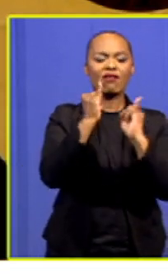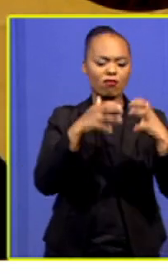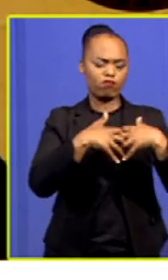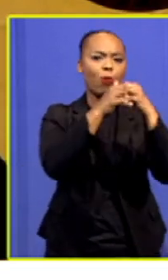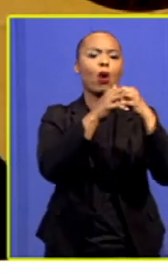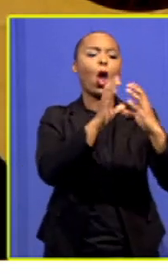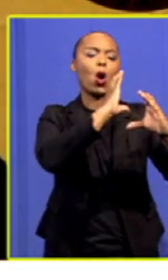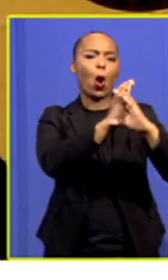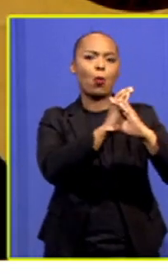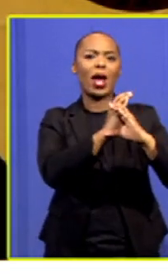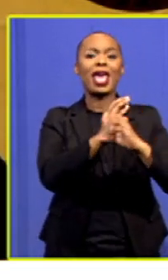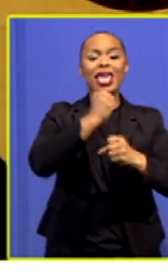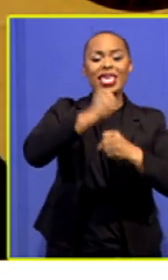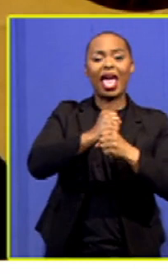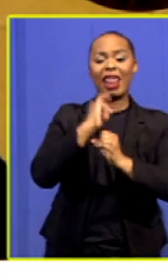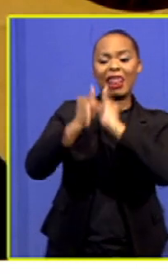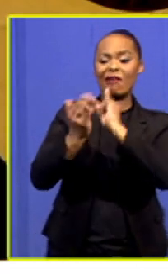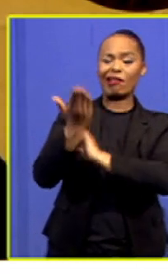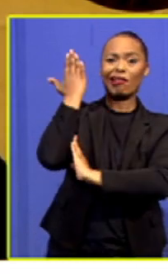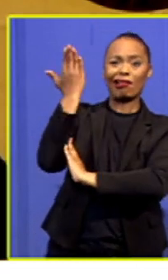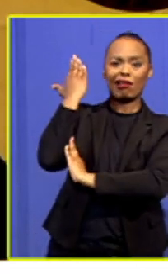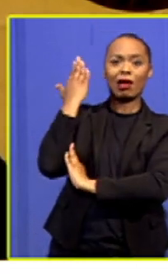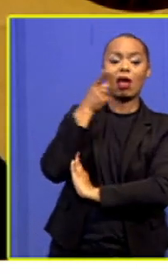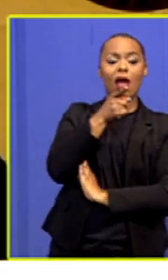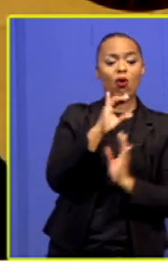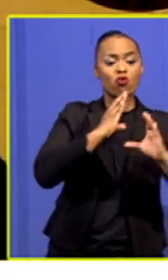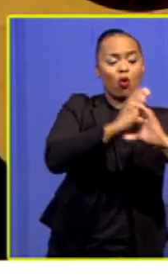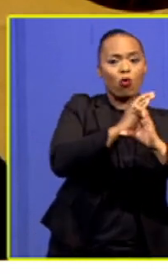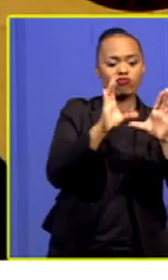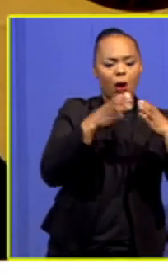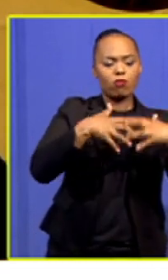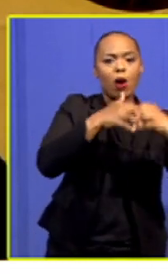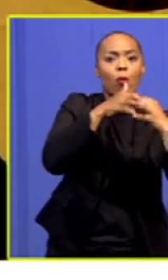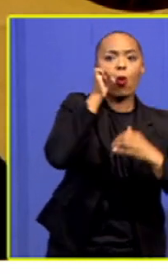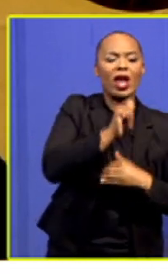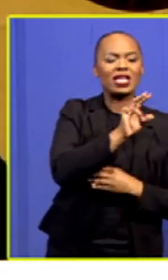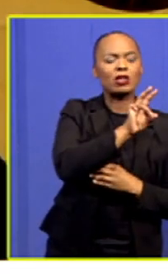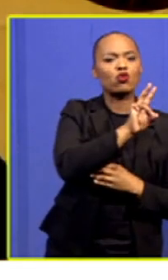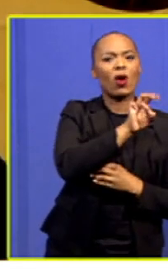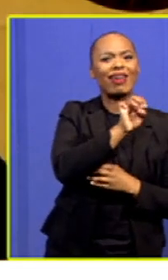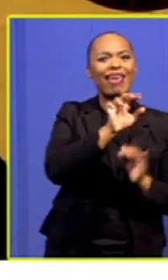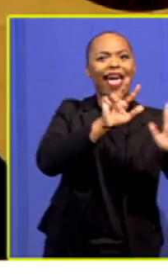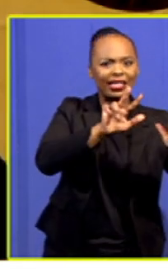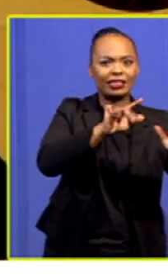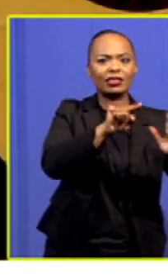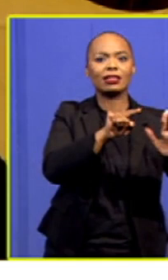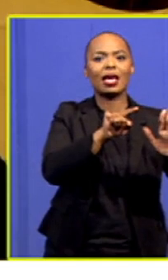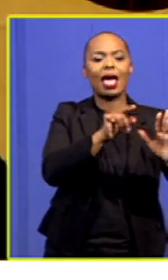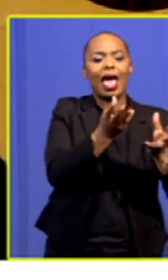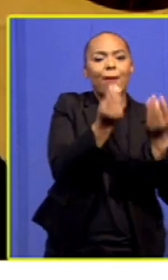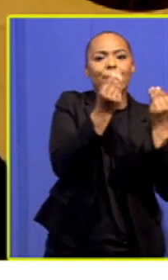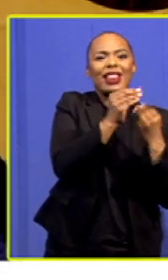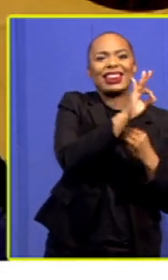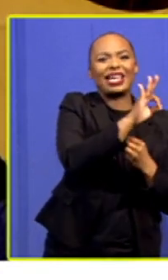that, in the past 11 years, the party, when it was formed in 2008, it had 37